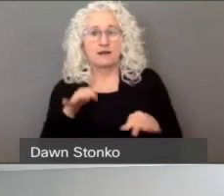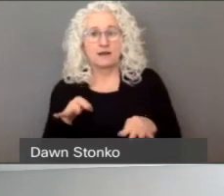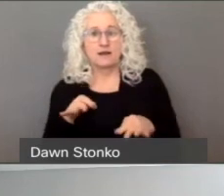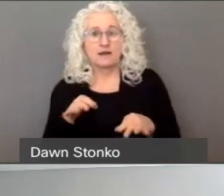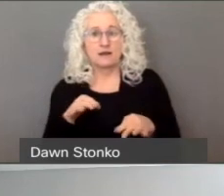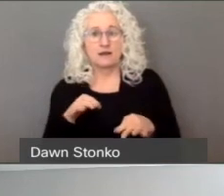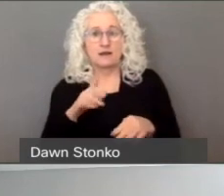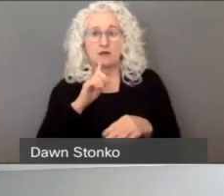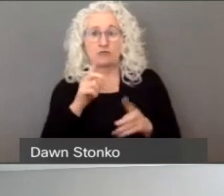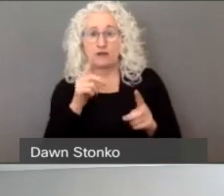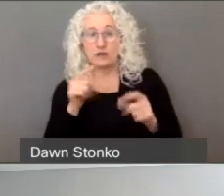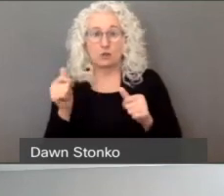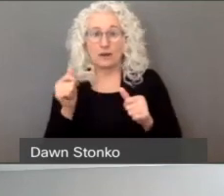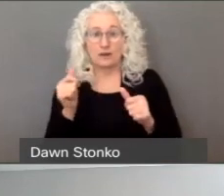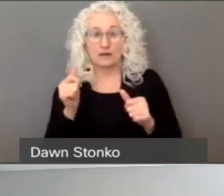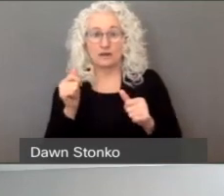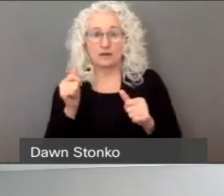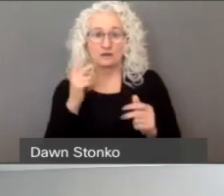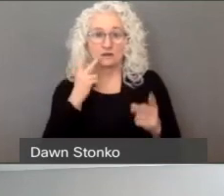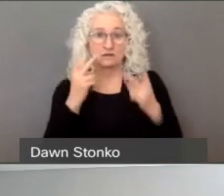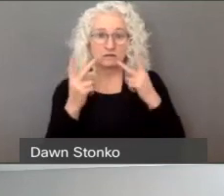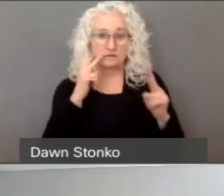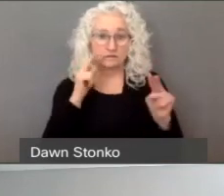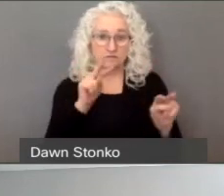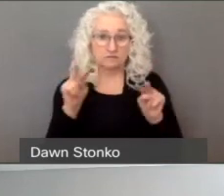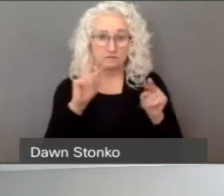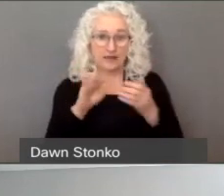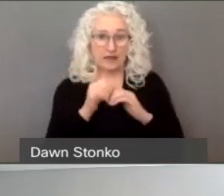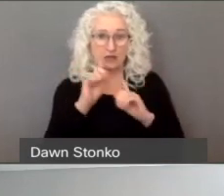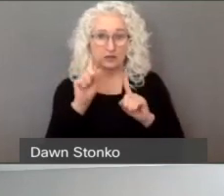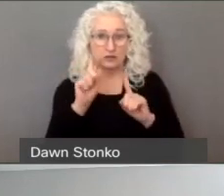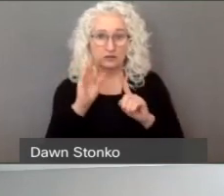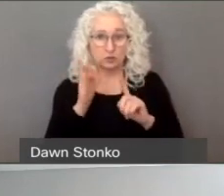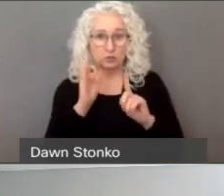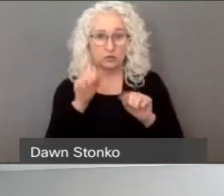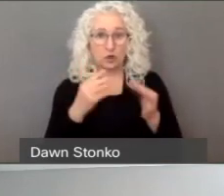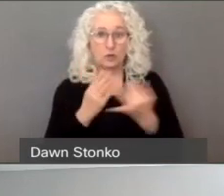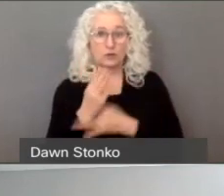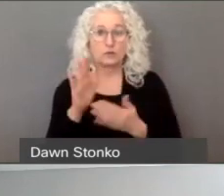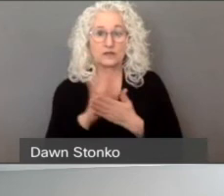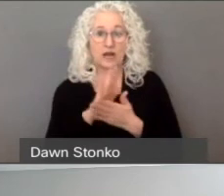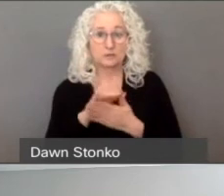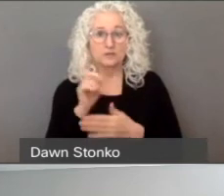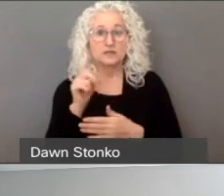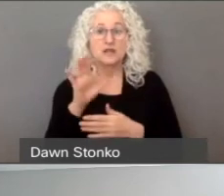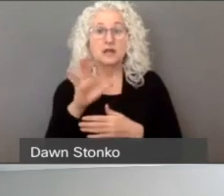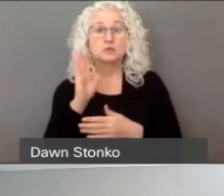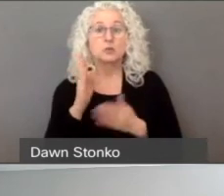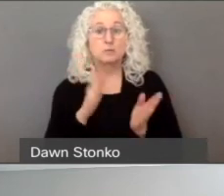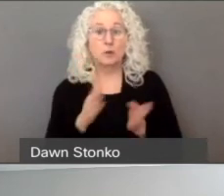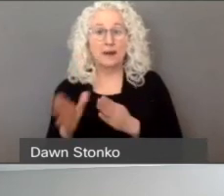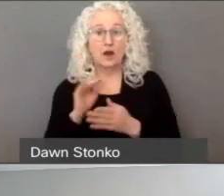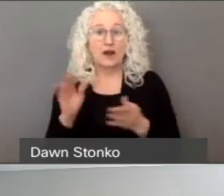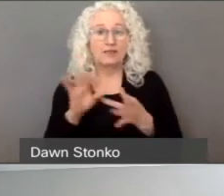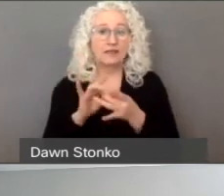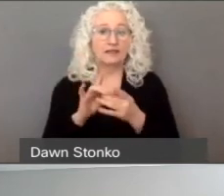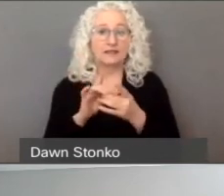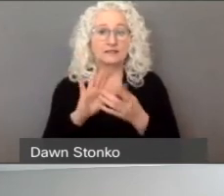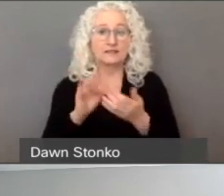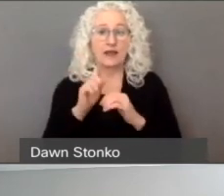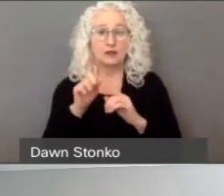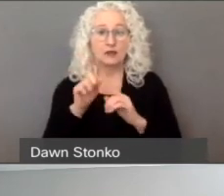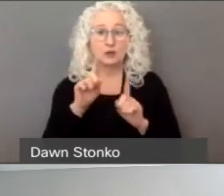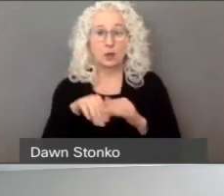really quick visual of how you're going to go through the process, the documents that you're going to prepare, and then the link on how you would go in and